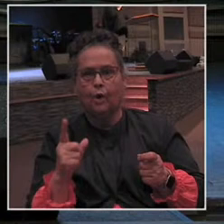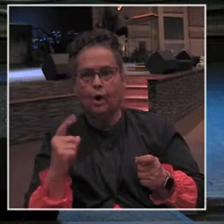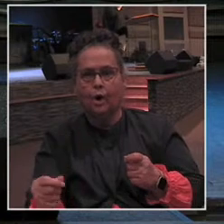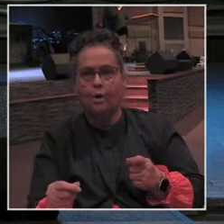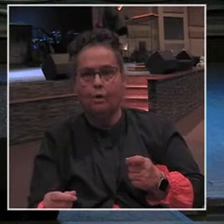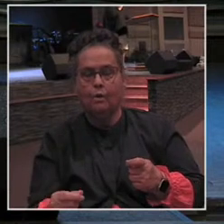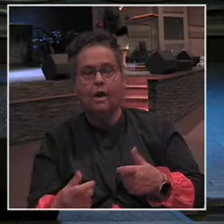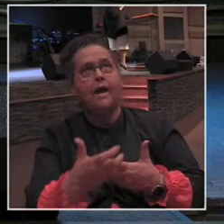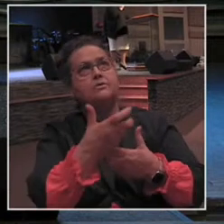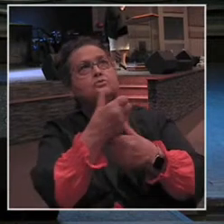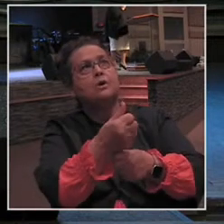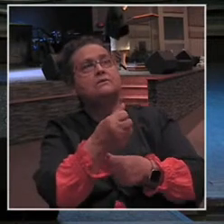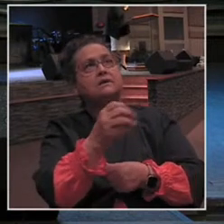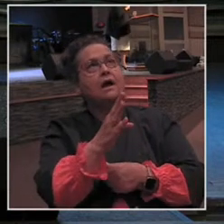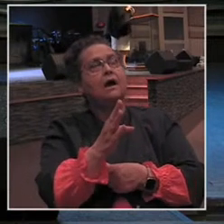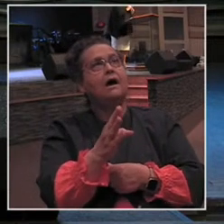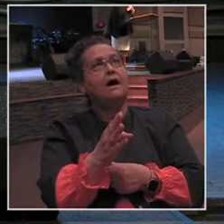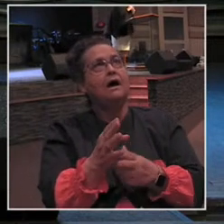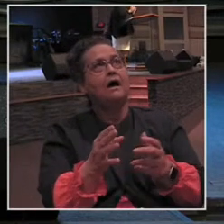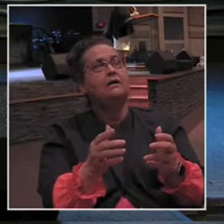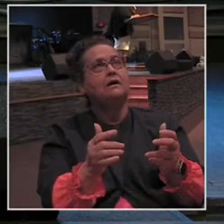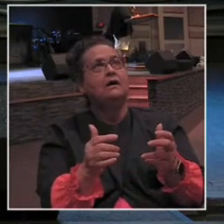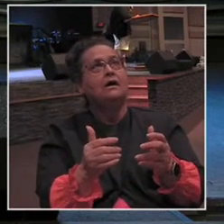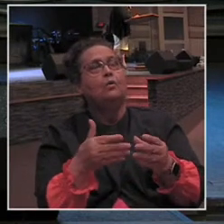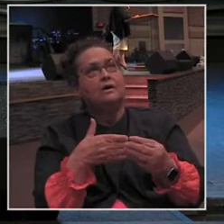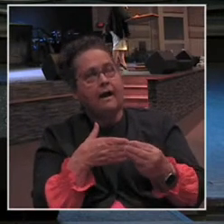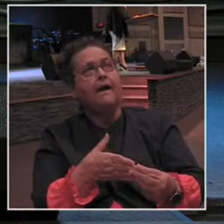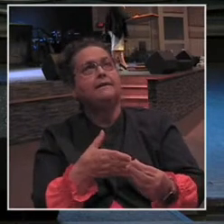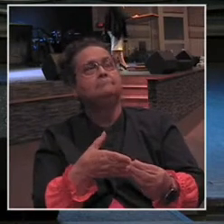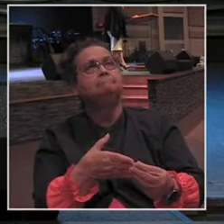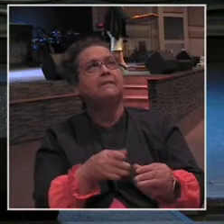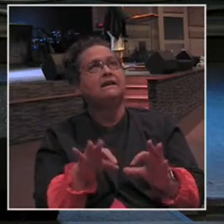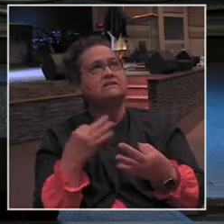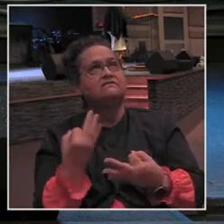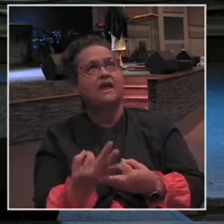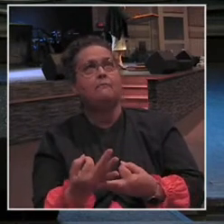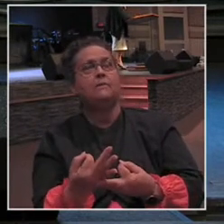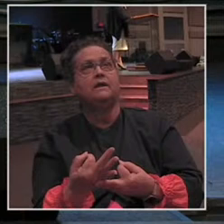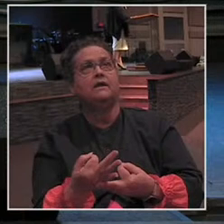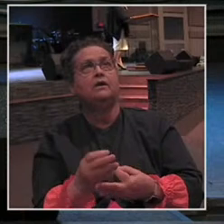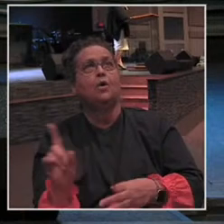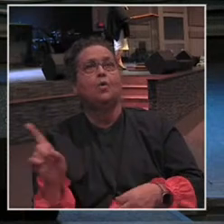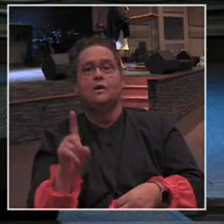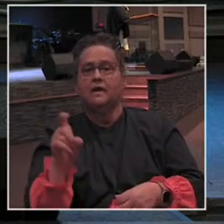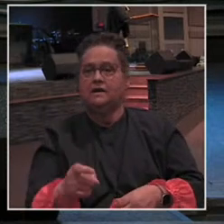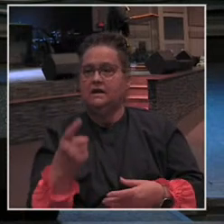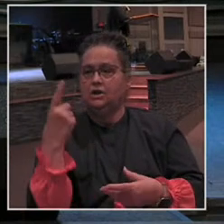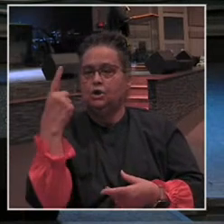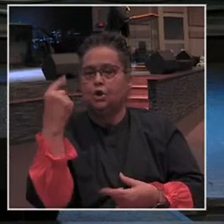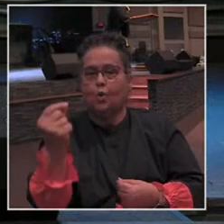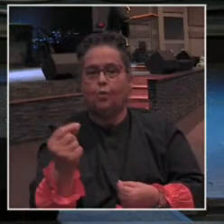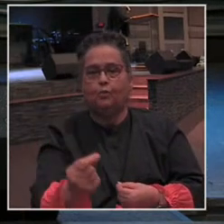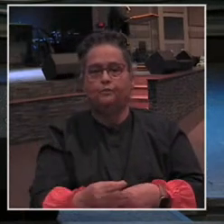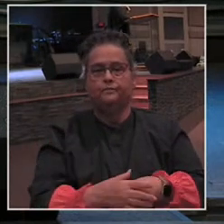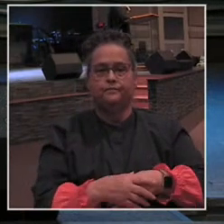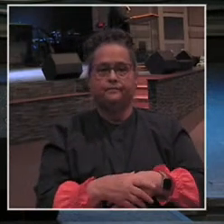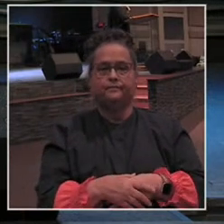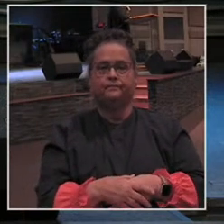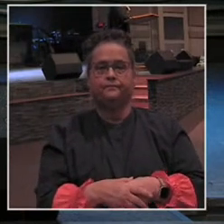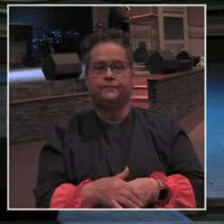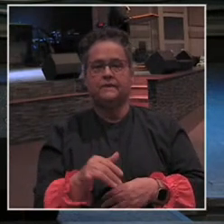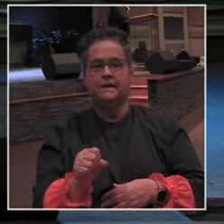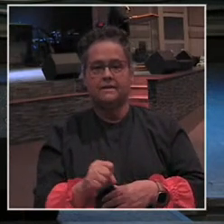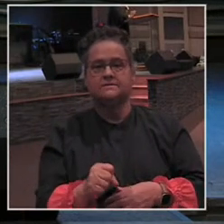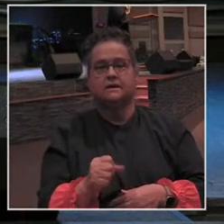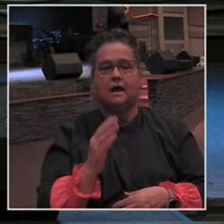He just had to trust God would guide him and his family where they needed to go. Yes, I know once you're in